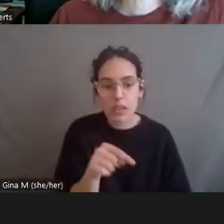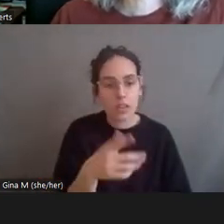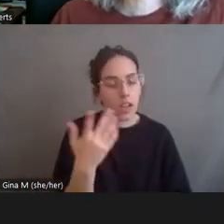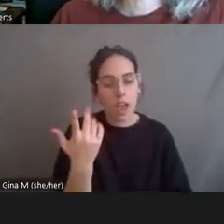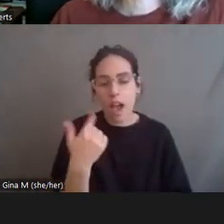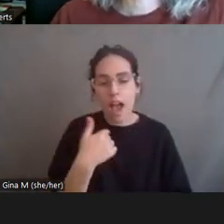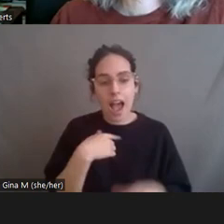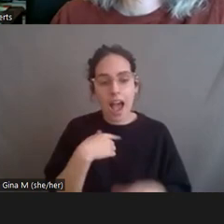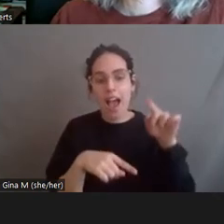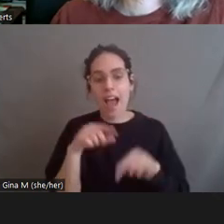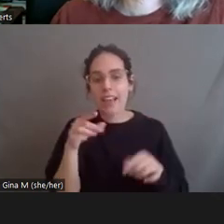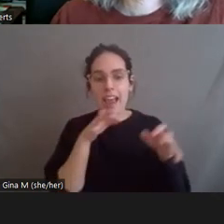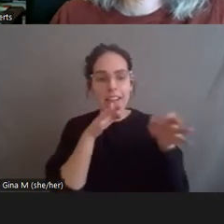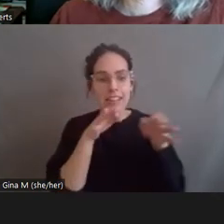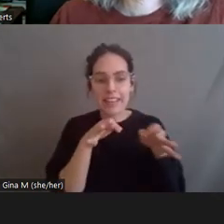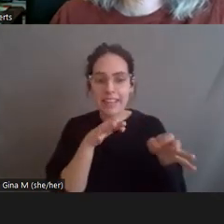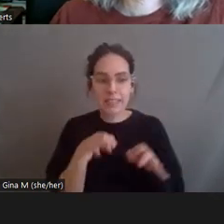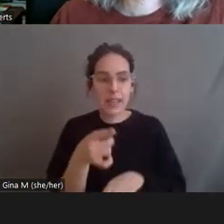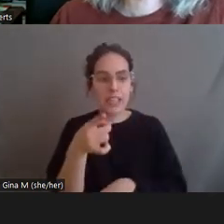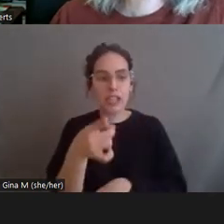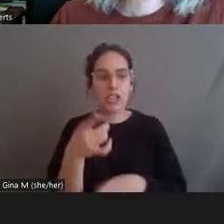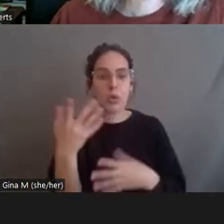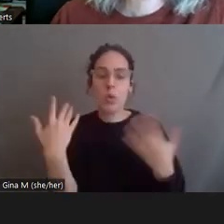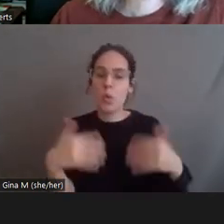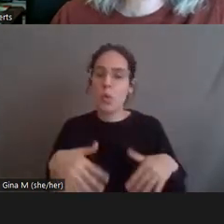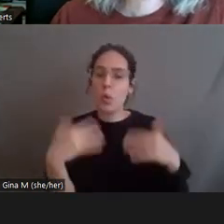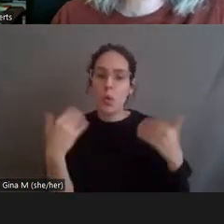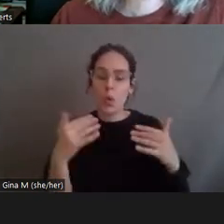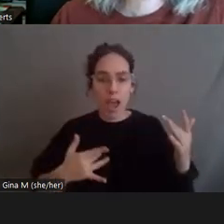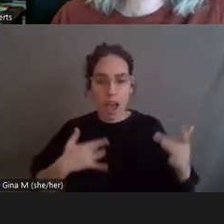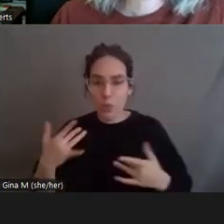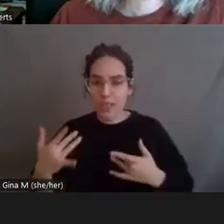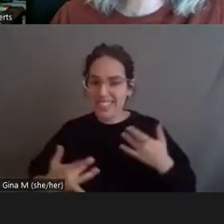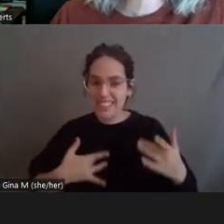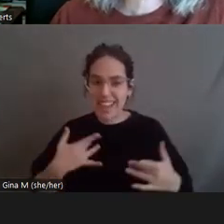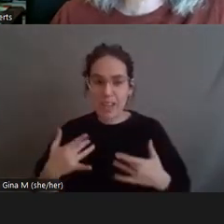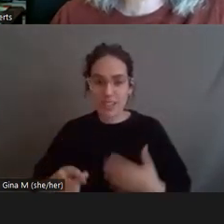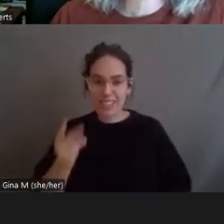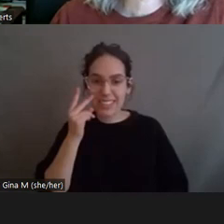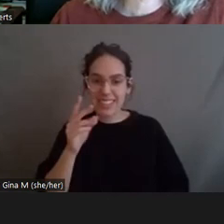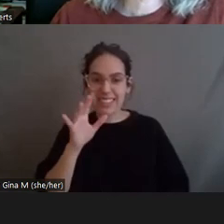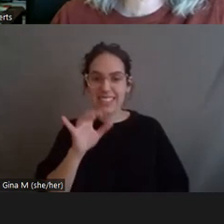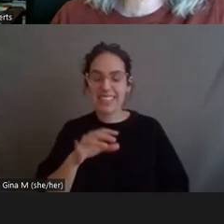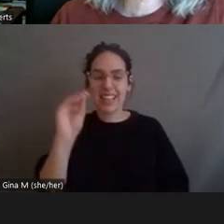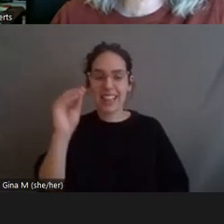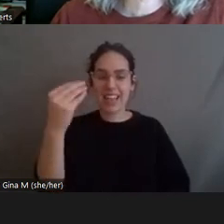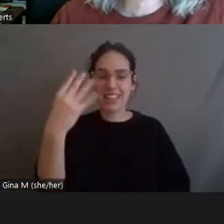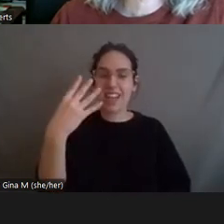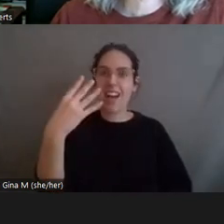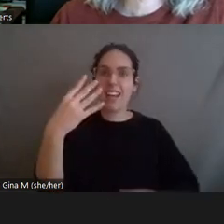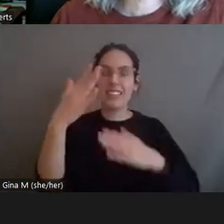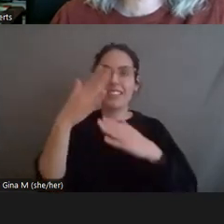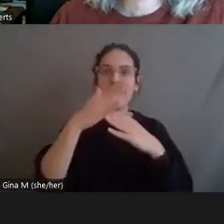can't describe to you how exciting it was to see the sun in the upper